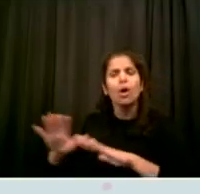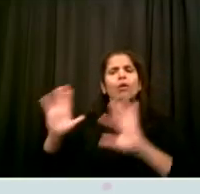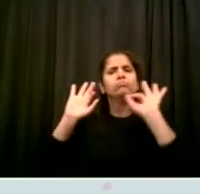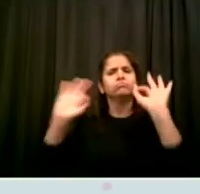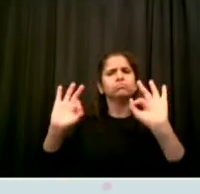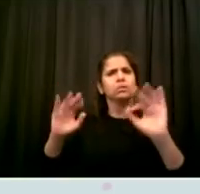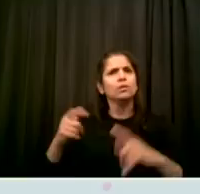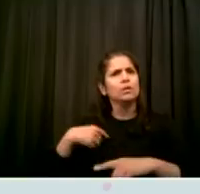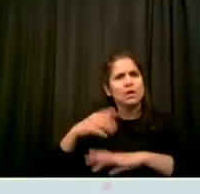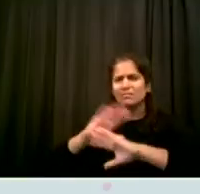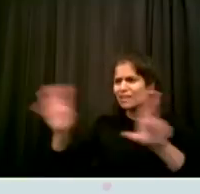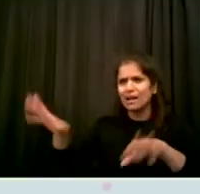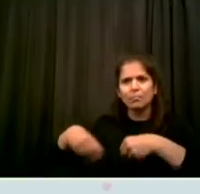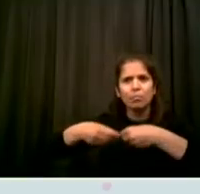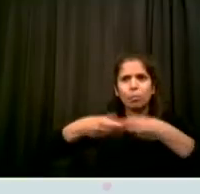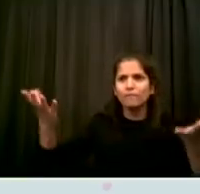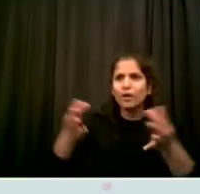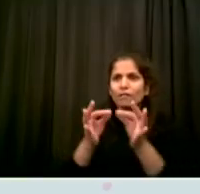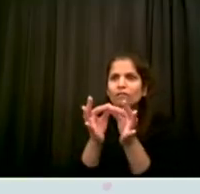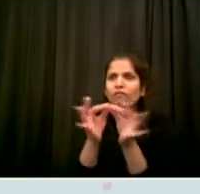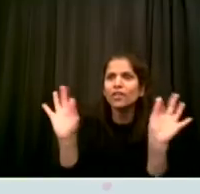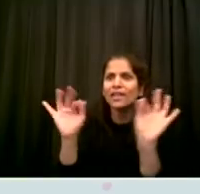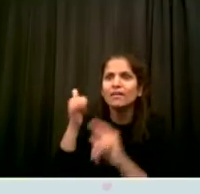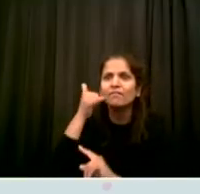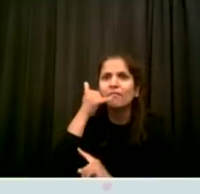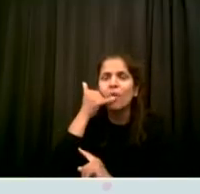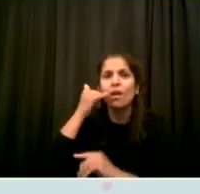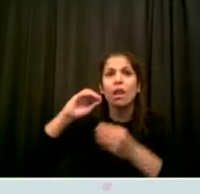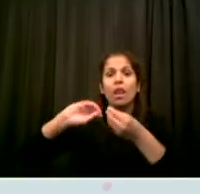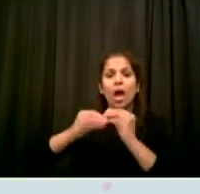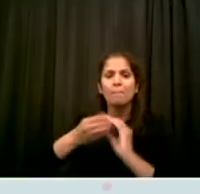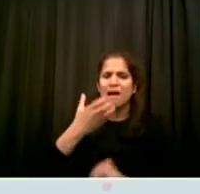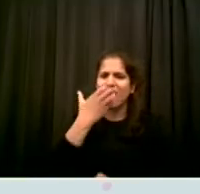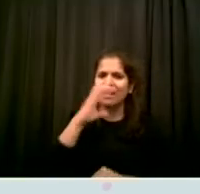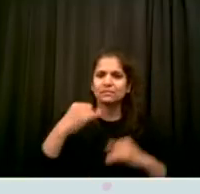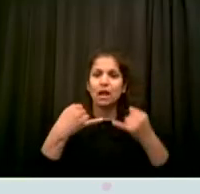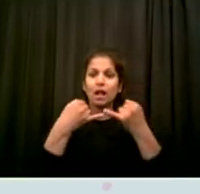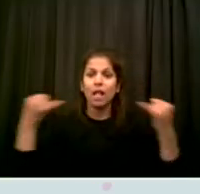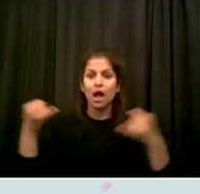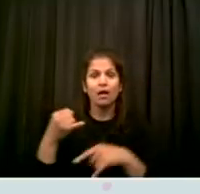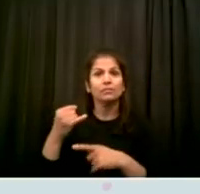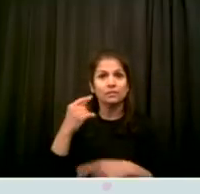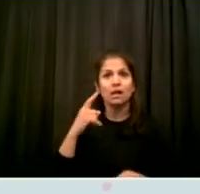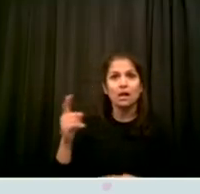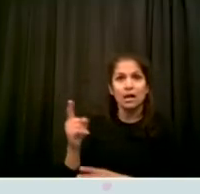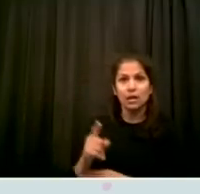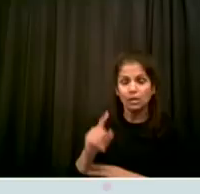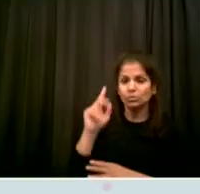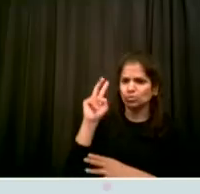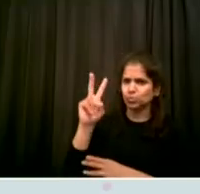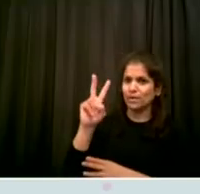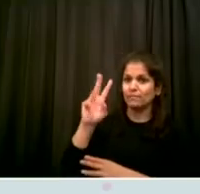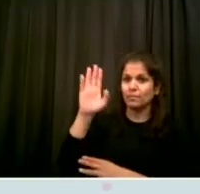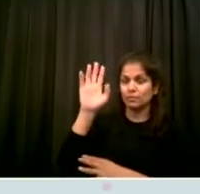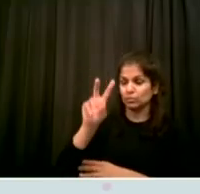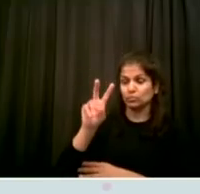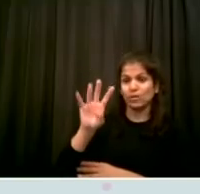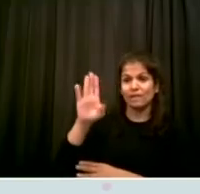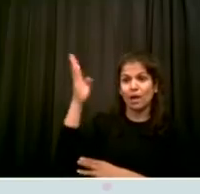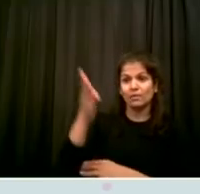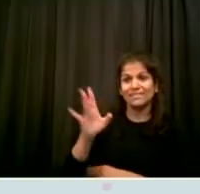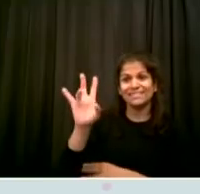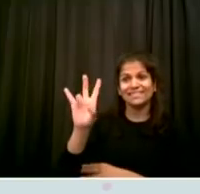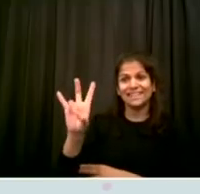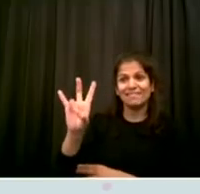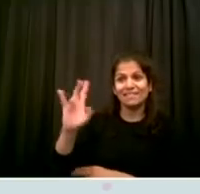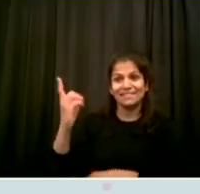for free, call 888-NYC-WELL. You are never alone in New York City. If you need mental health support or someone in your life needs mental health